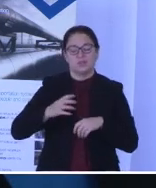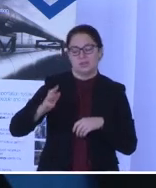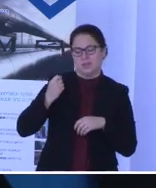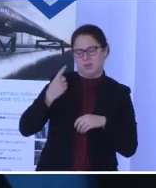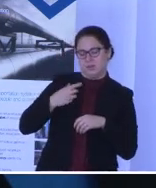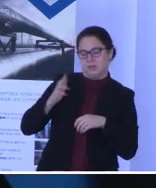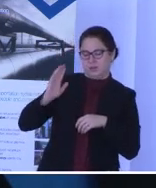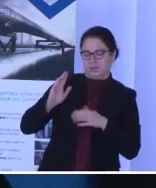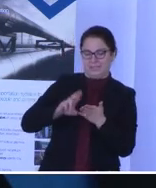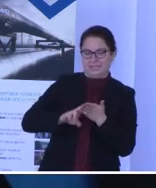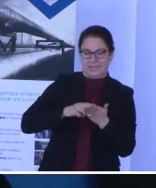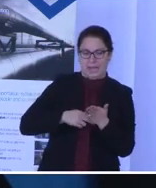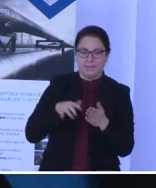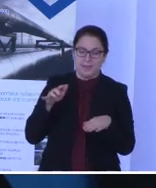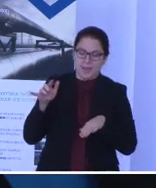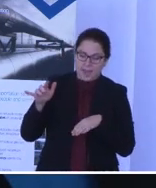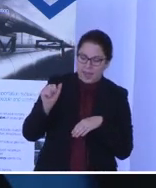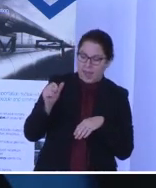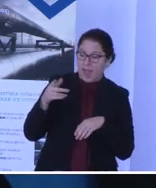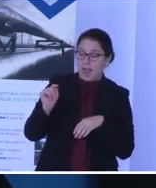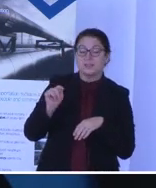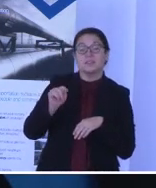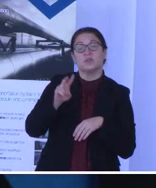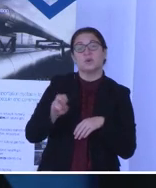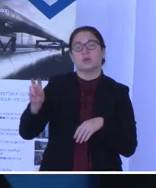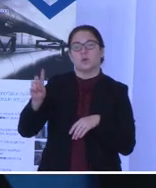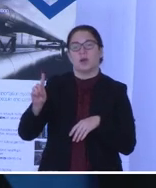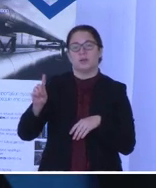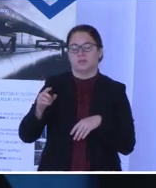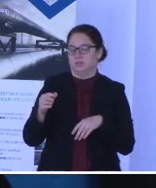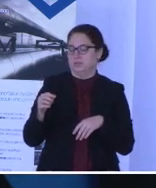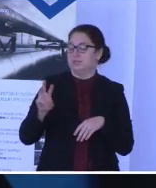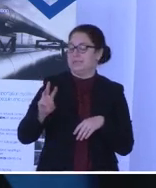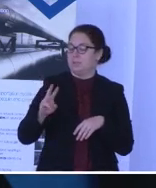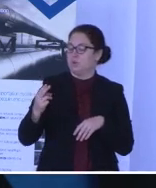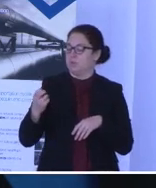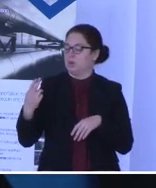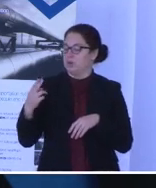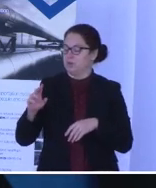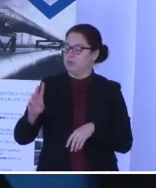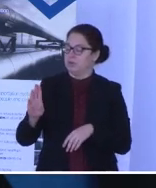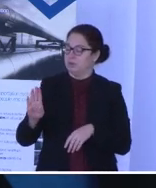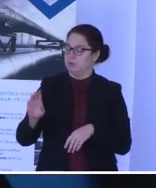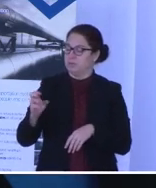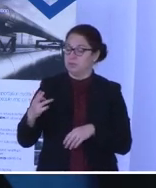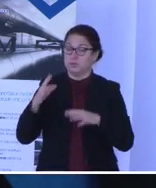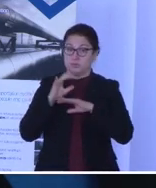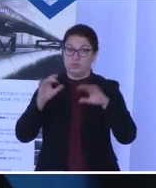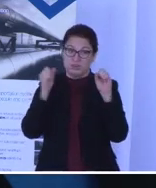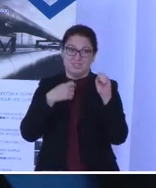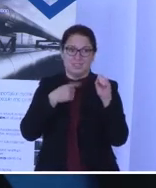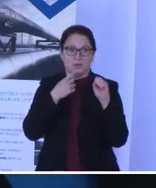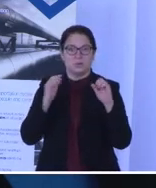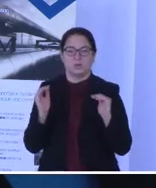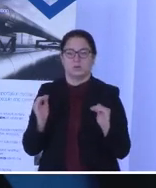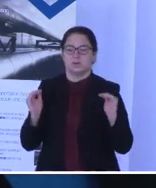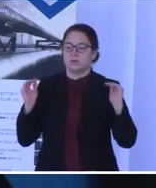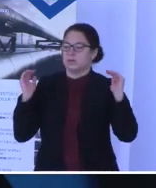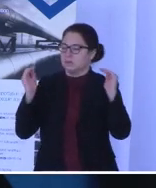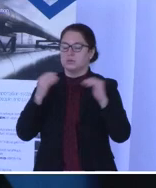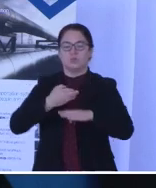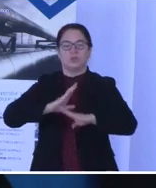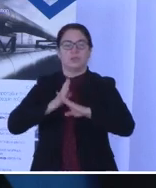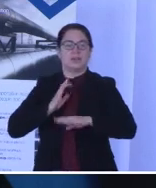2001, President Bush said, "Today we take permanent and aggressive steps to improve security of our airways. The events of September